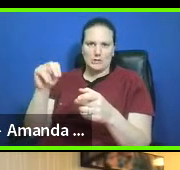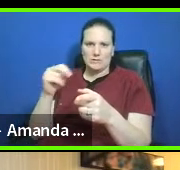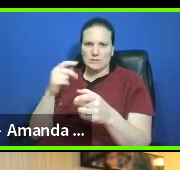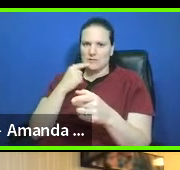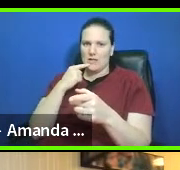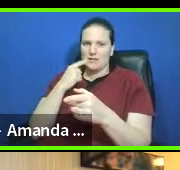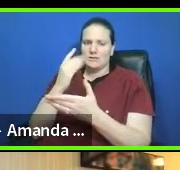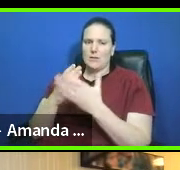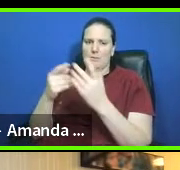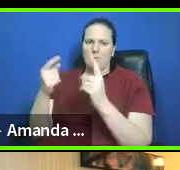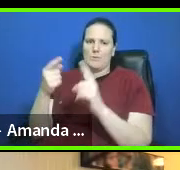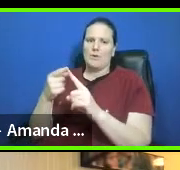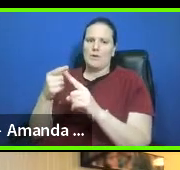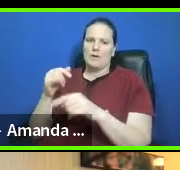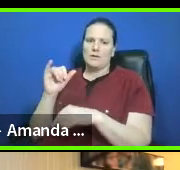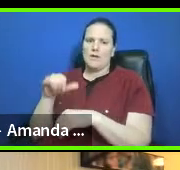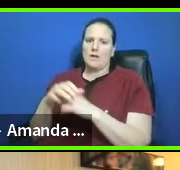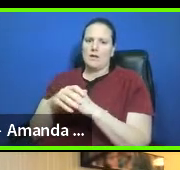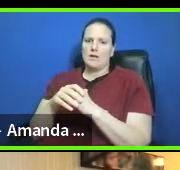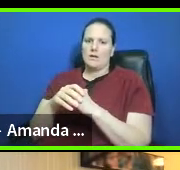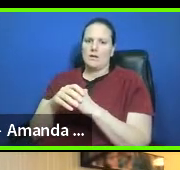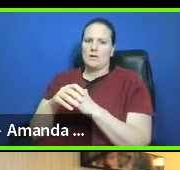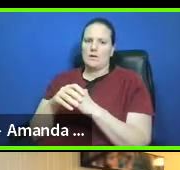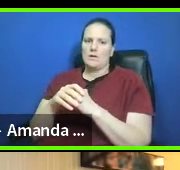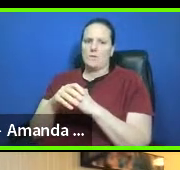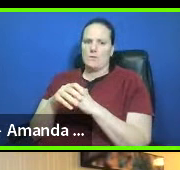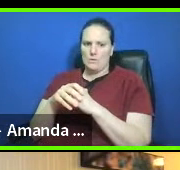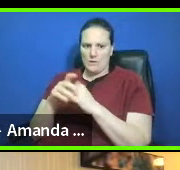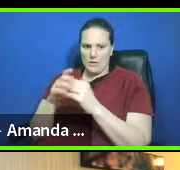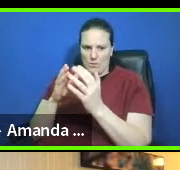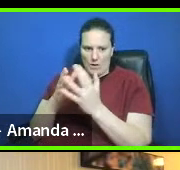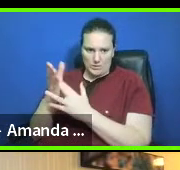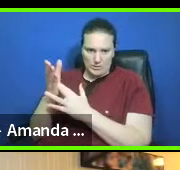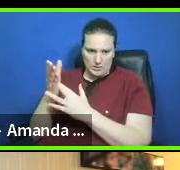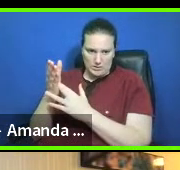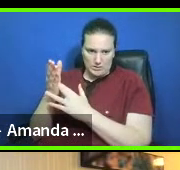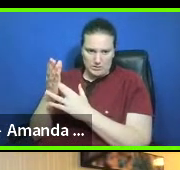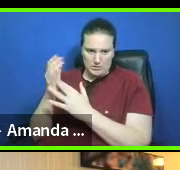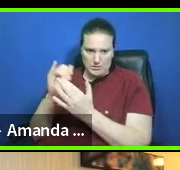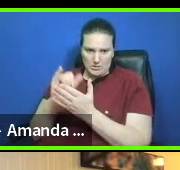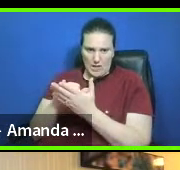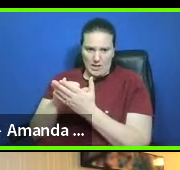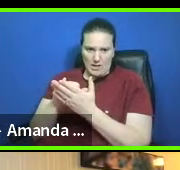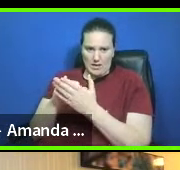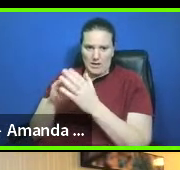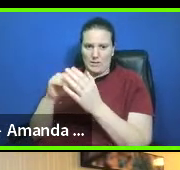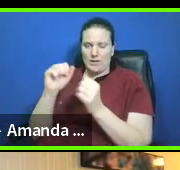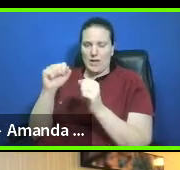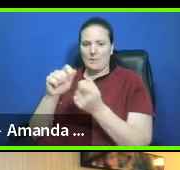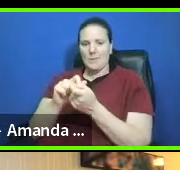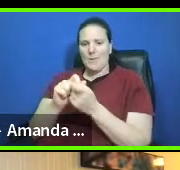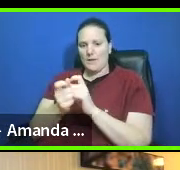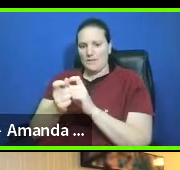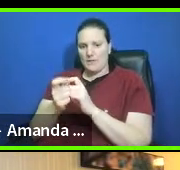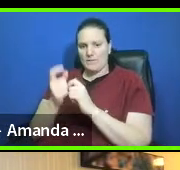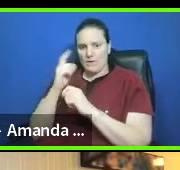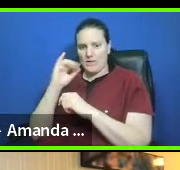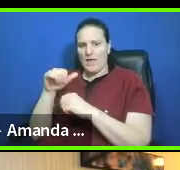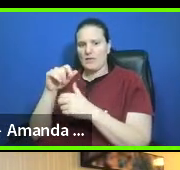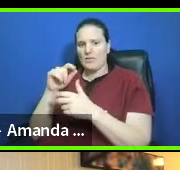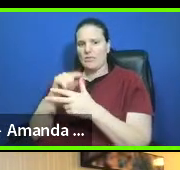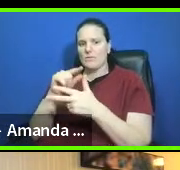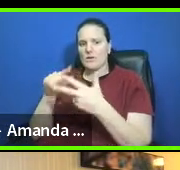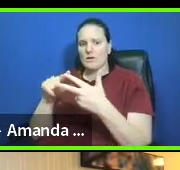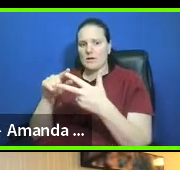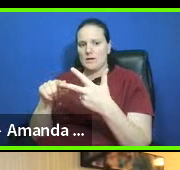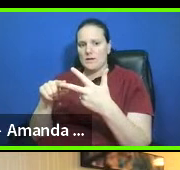point that as we walked in, and that's the components of the modified preferred alternative, those 3 through lanes, auxiliary lane